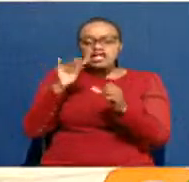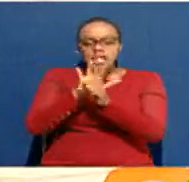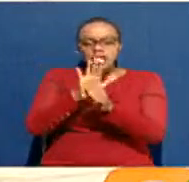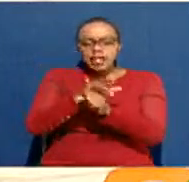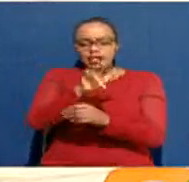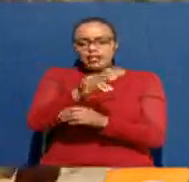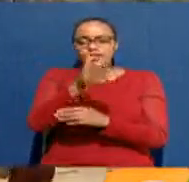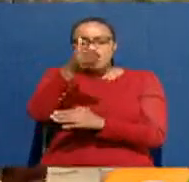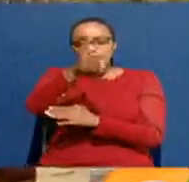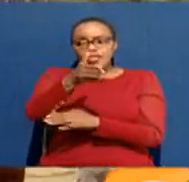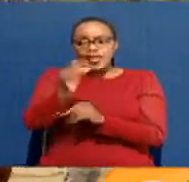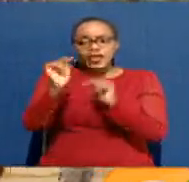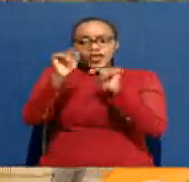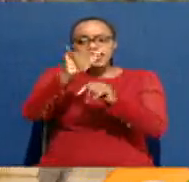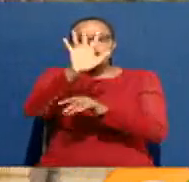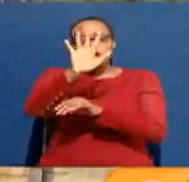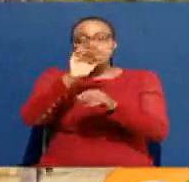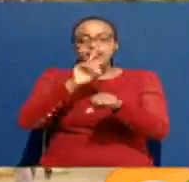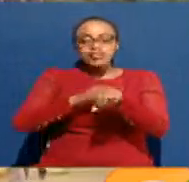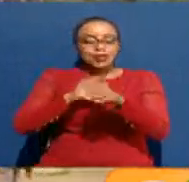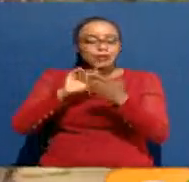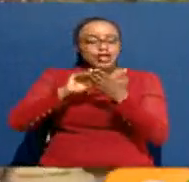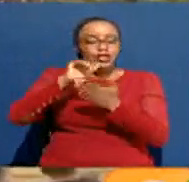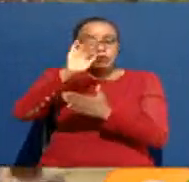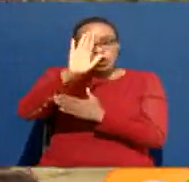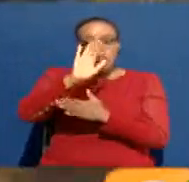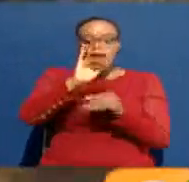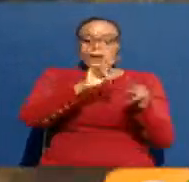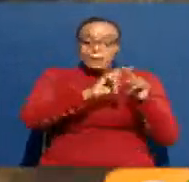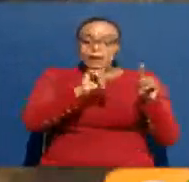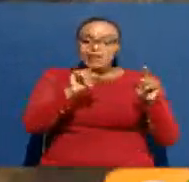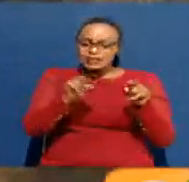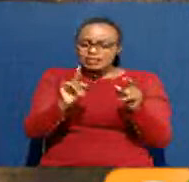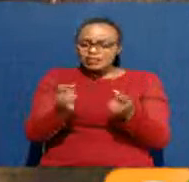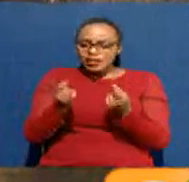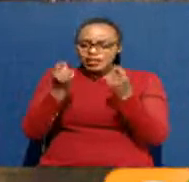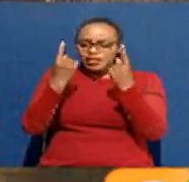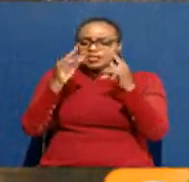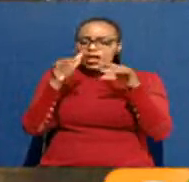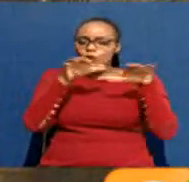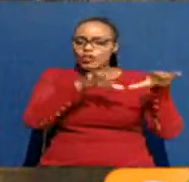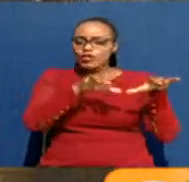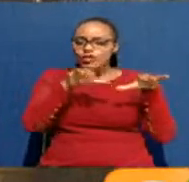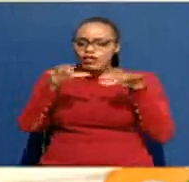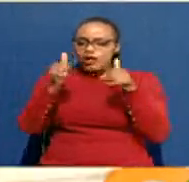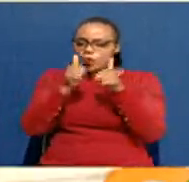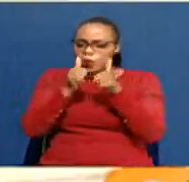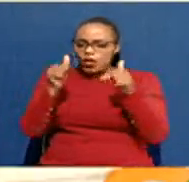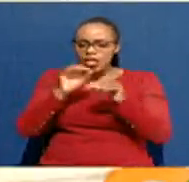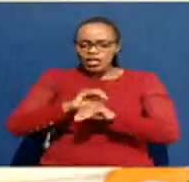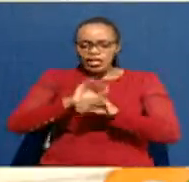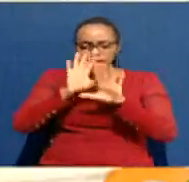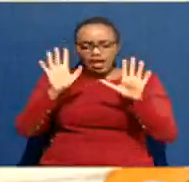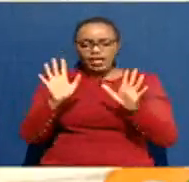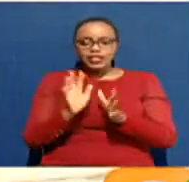has been here more than five times and understands the frustrations only too well.